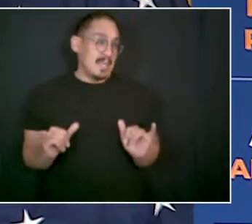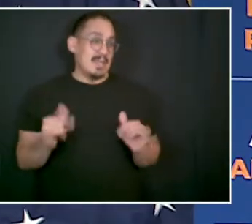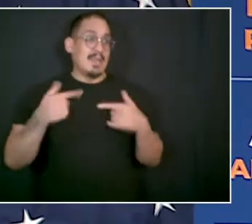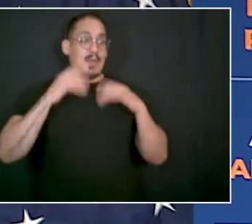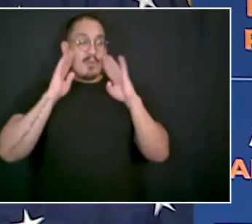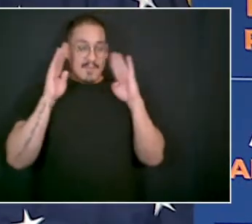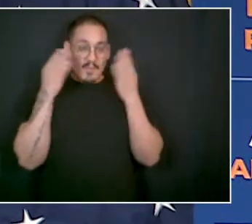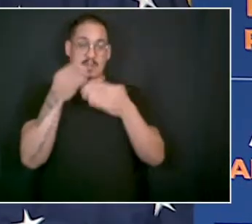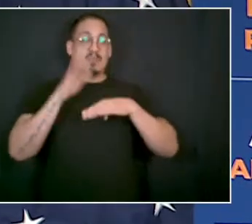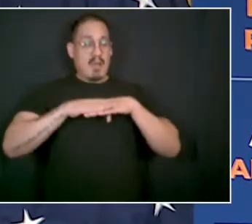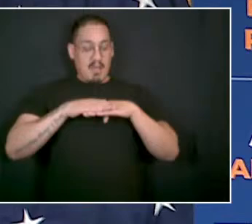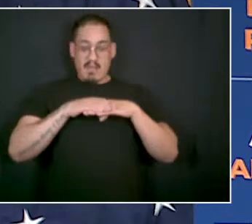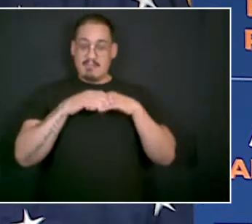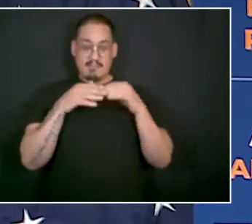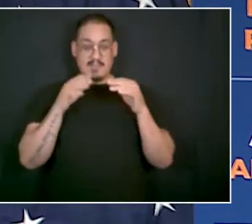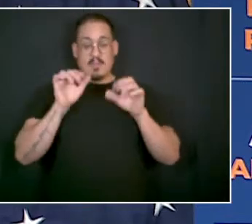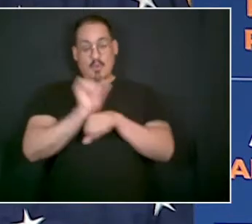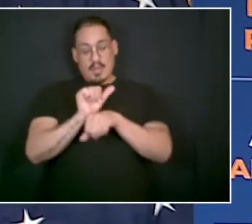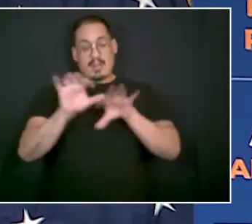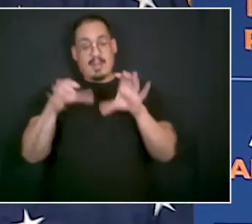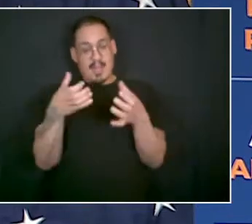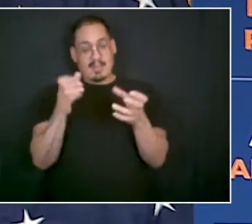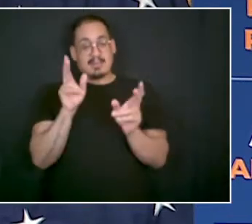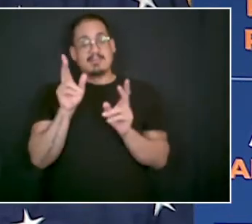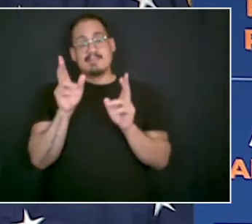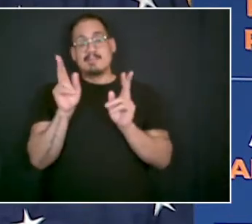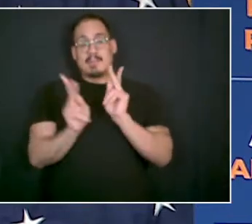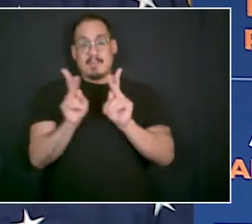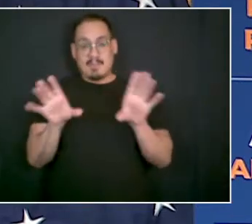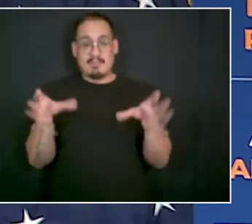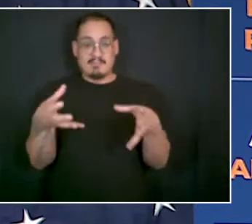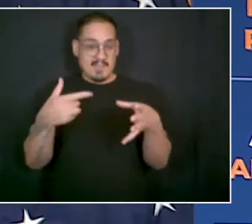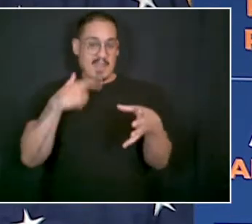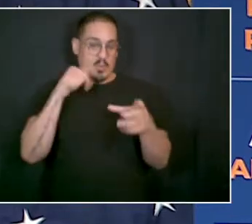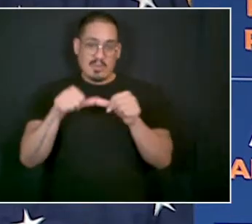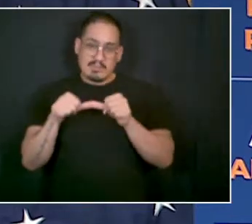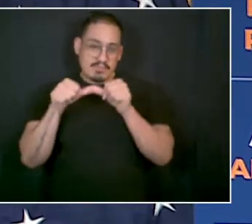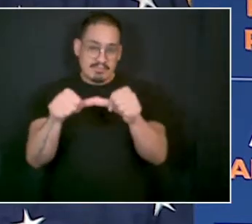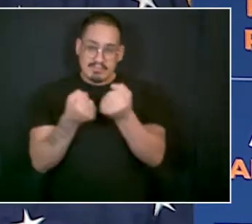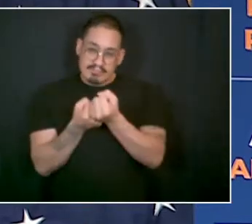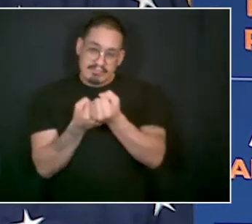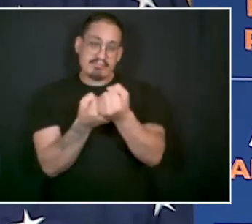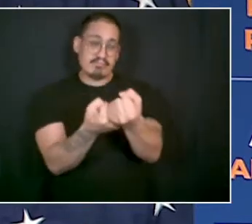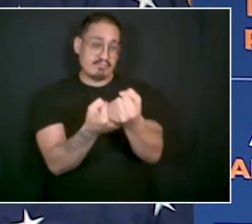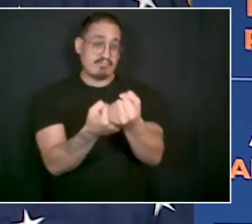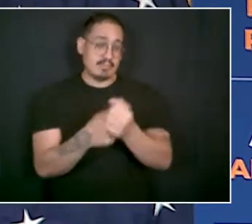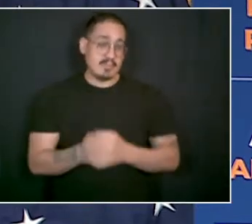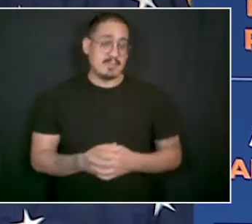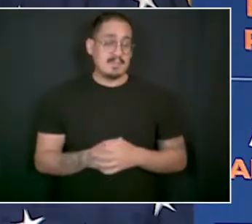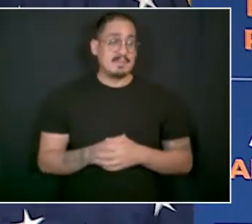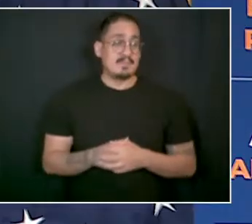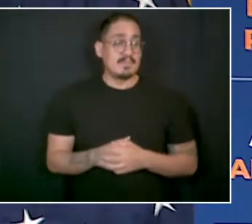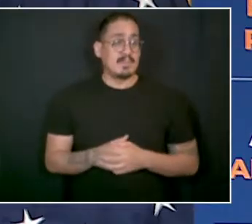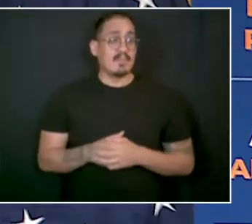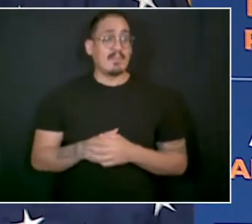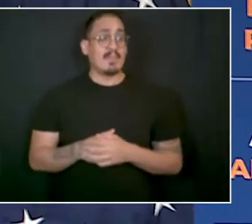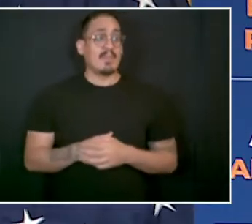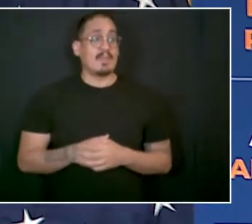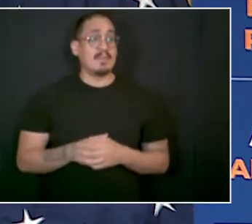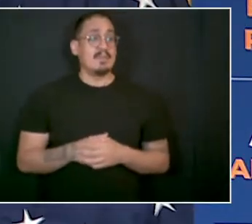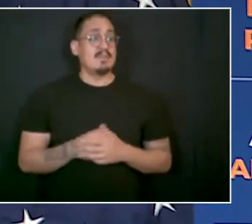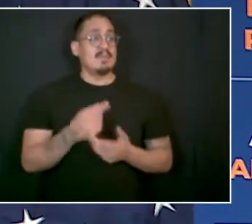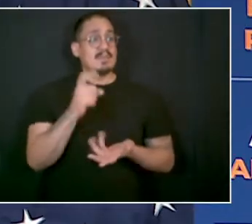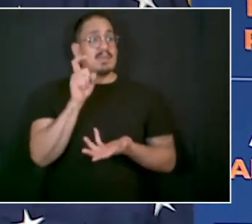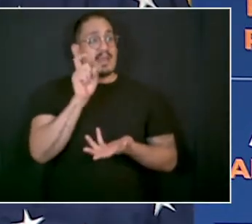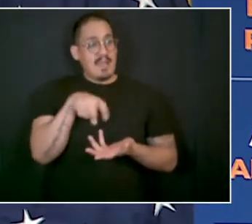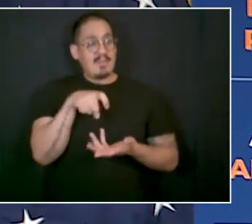do that. You have to speak with the governor and the lawmakers about